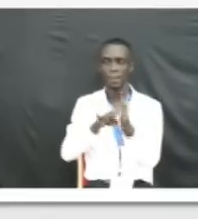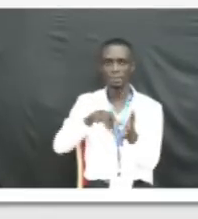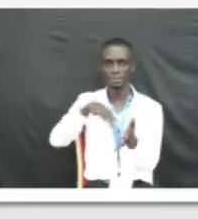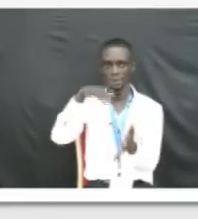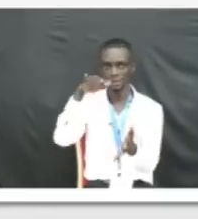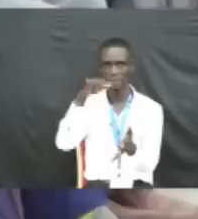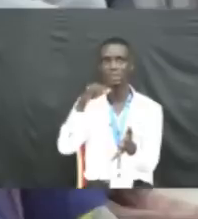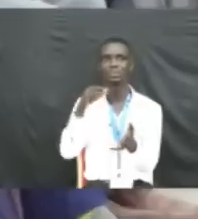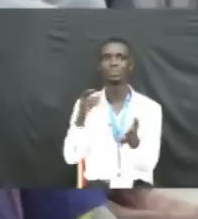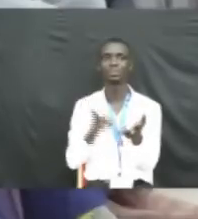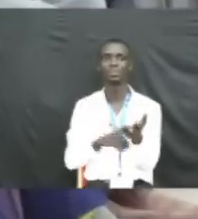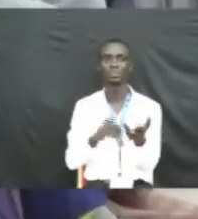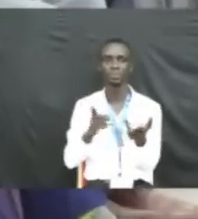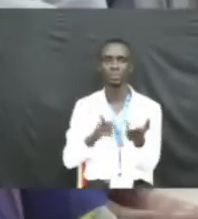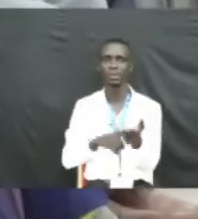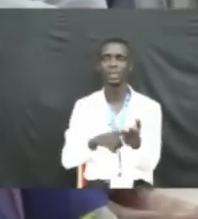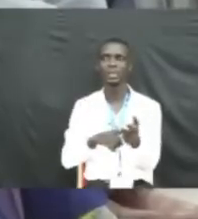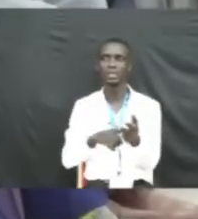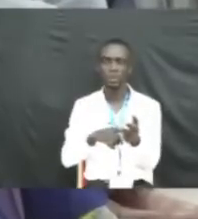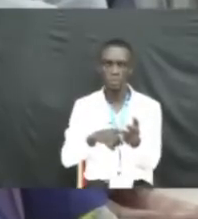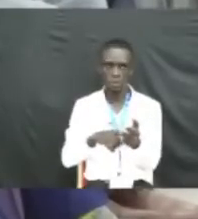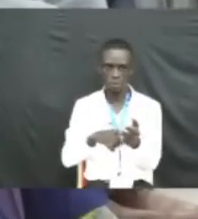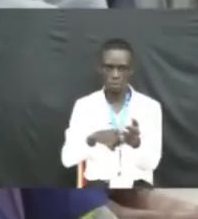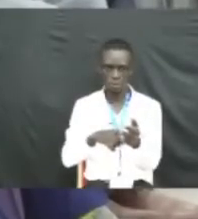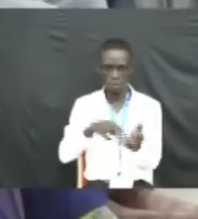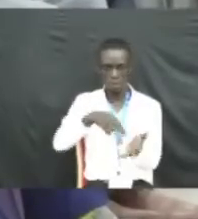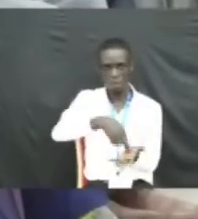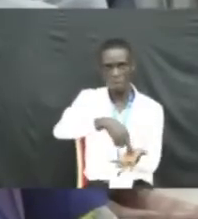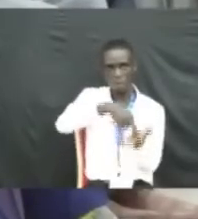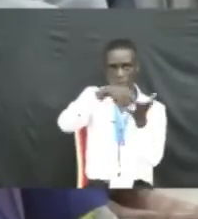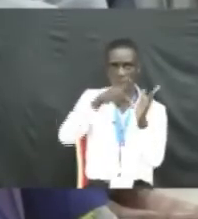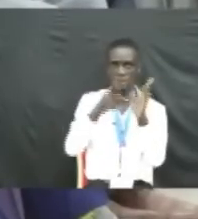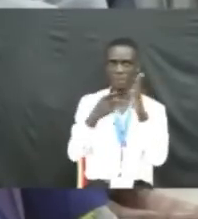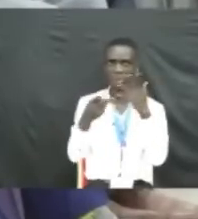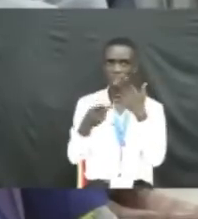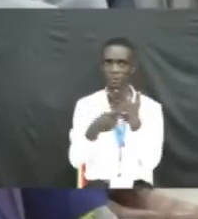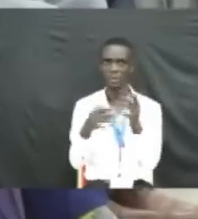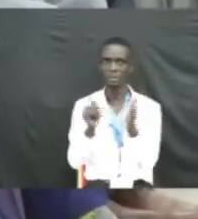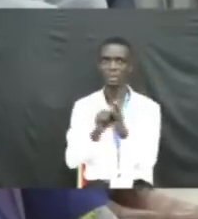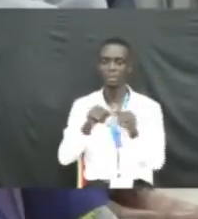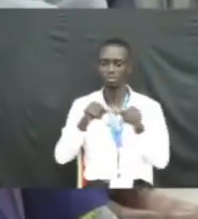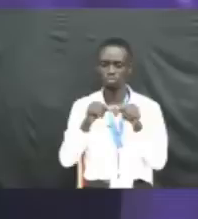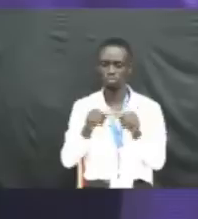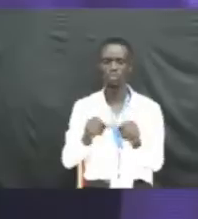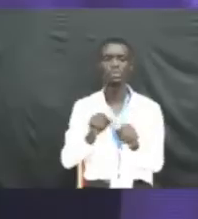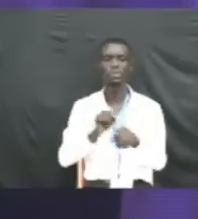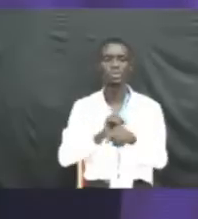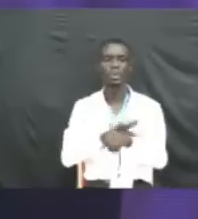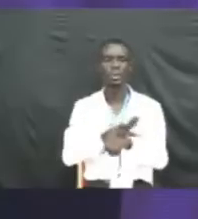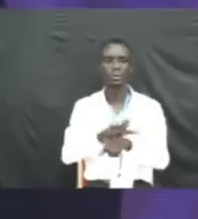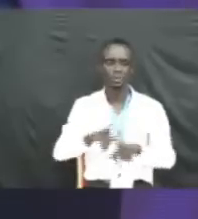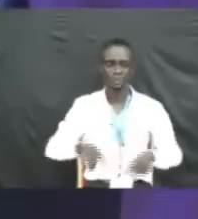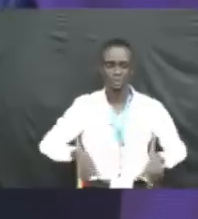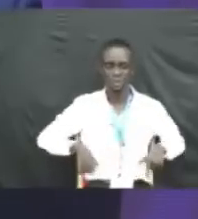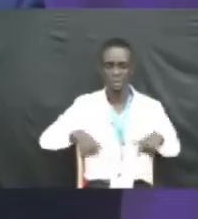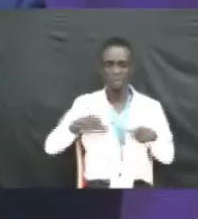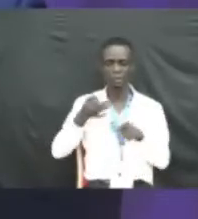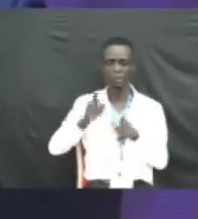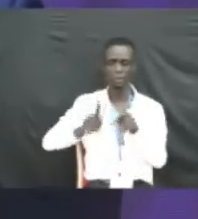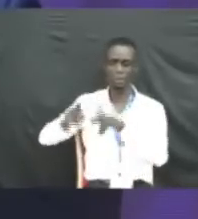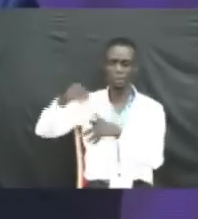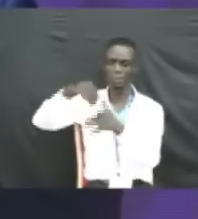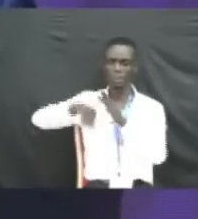disease rehabilitation program continue to affect the socioeconomic life of members within the cocoa growing